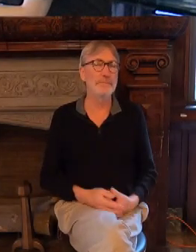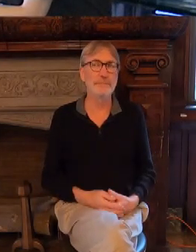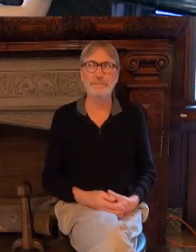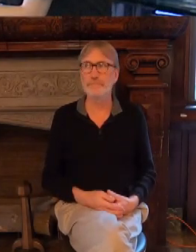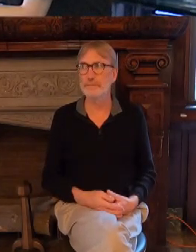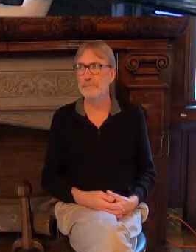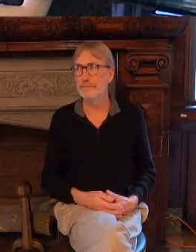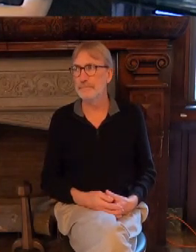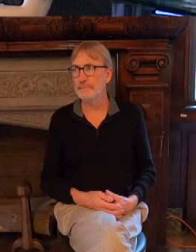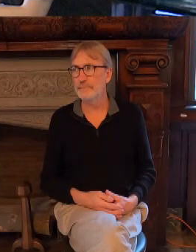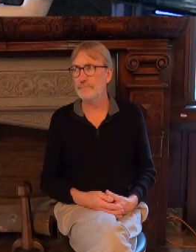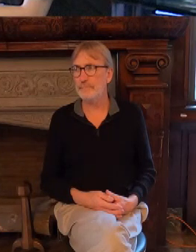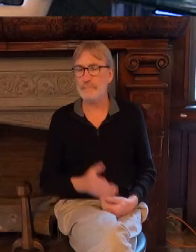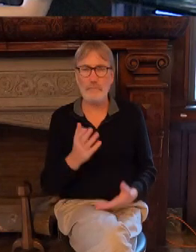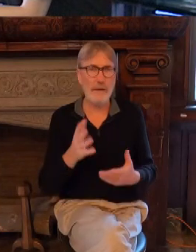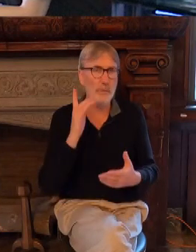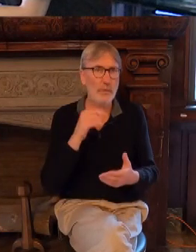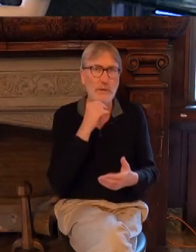it may not help us.